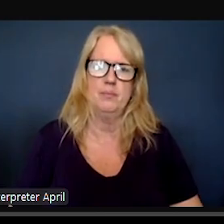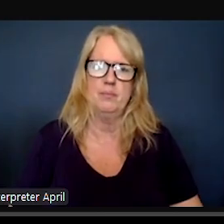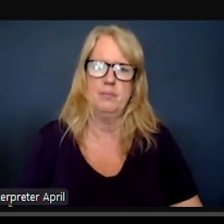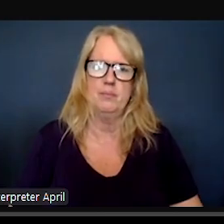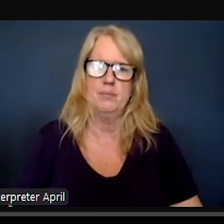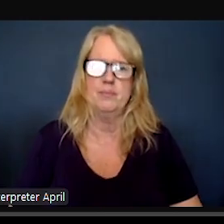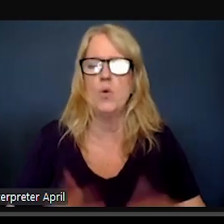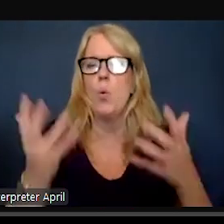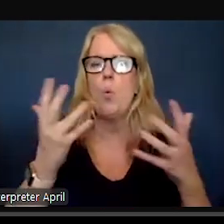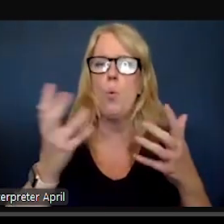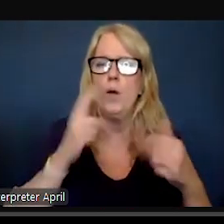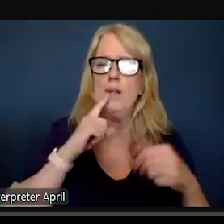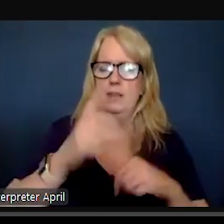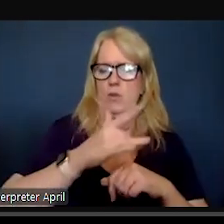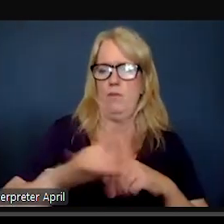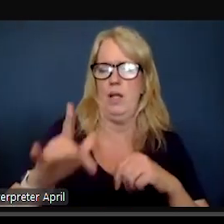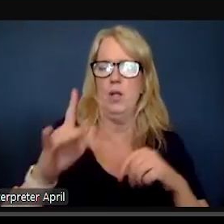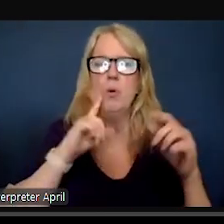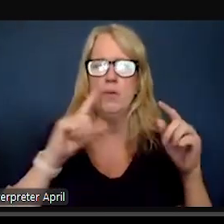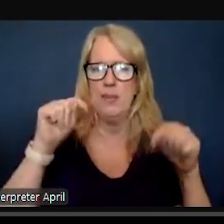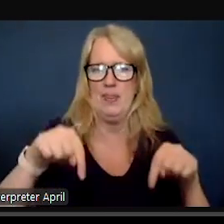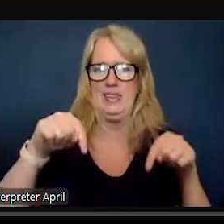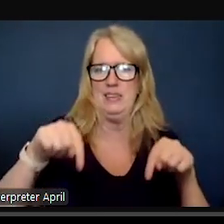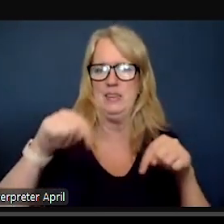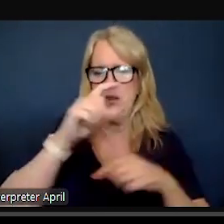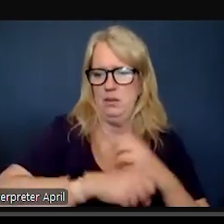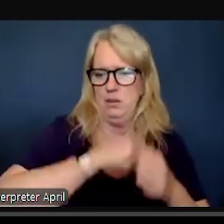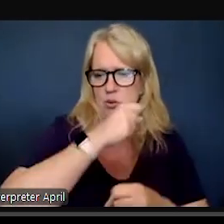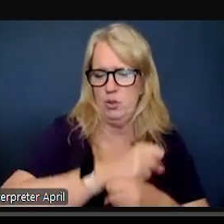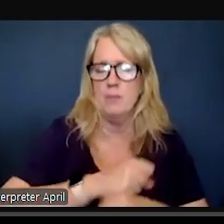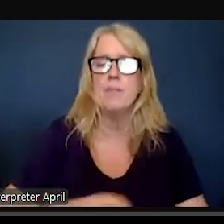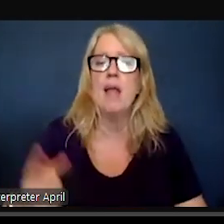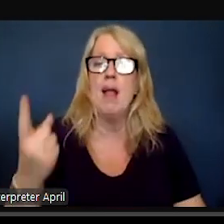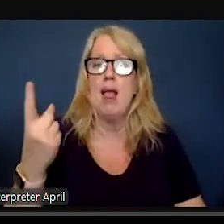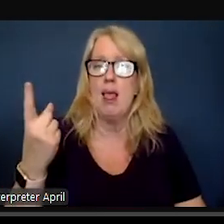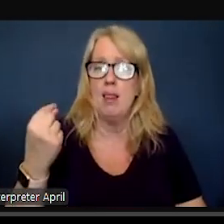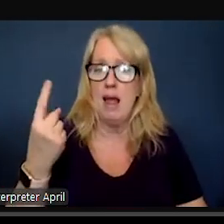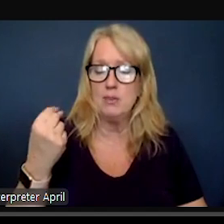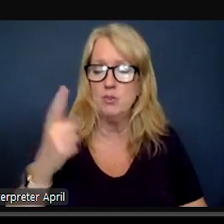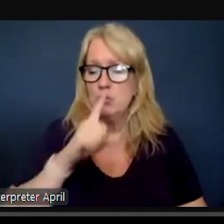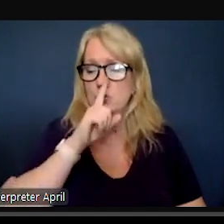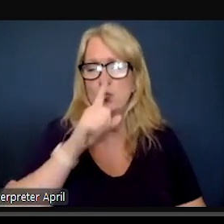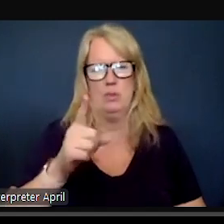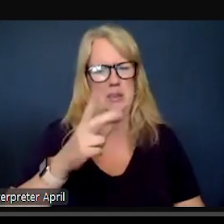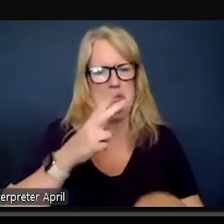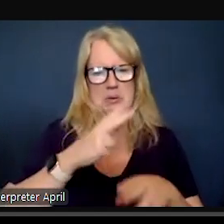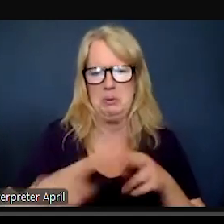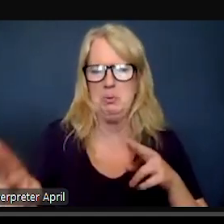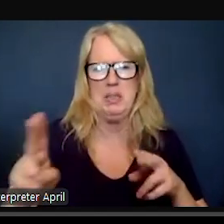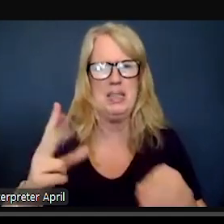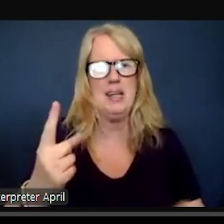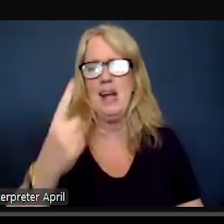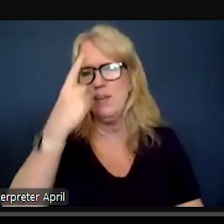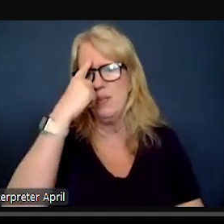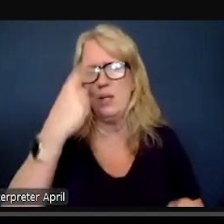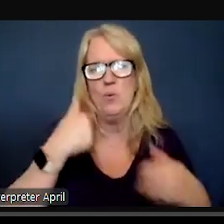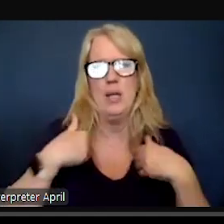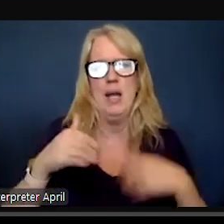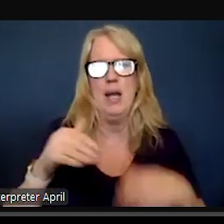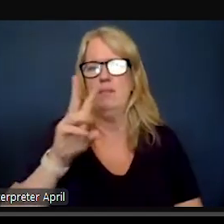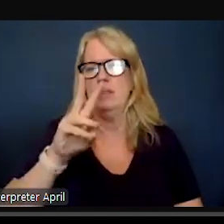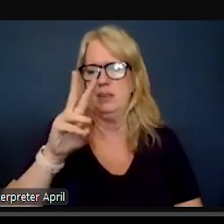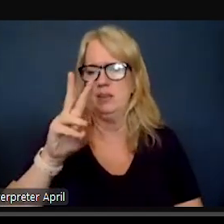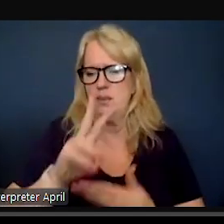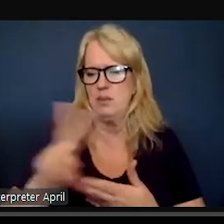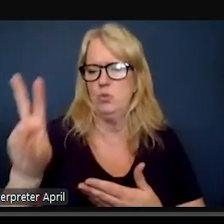And what do we have available this year? So last year was really quick. I think we had about a 6 to 7